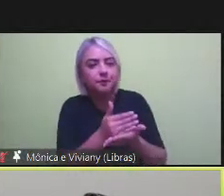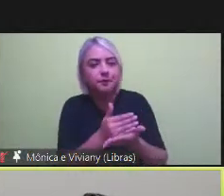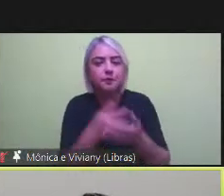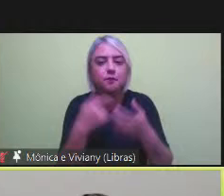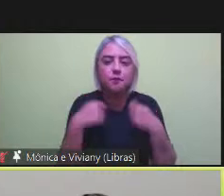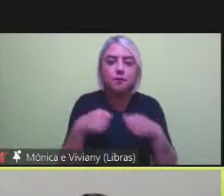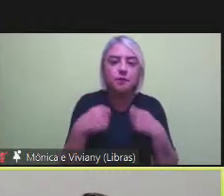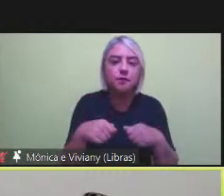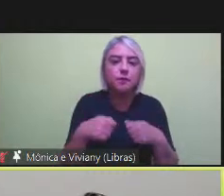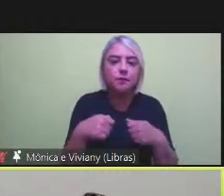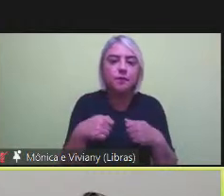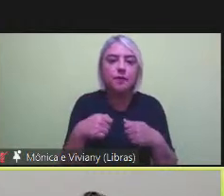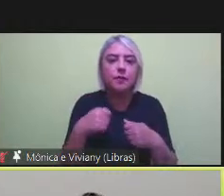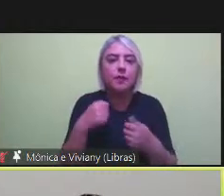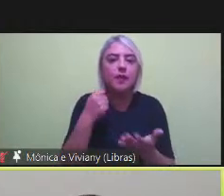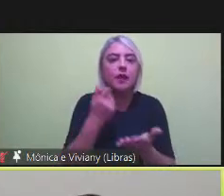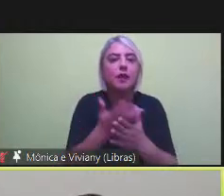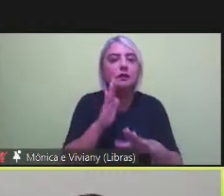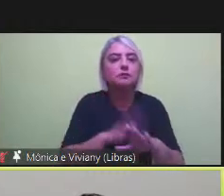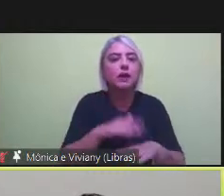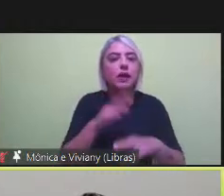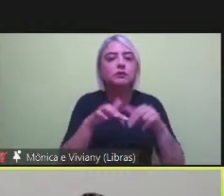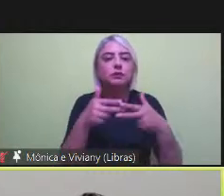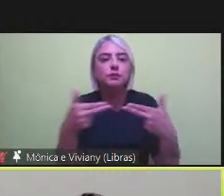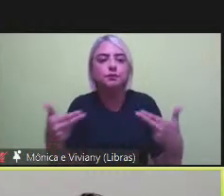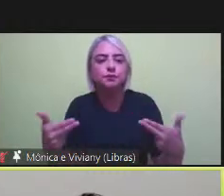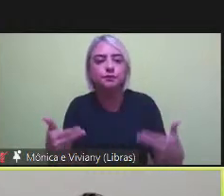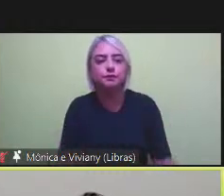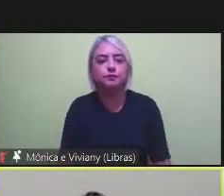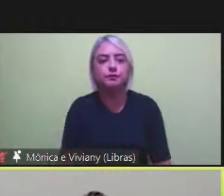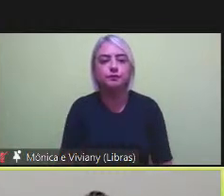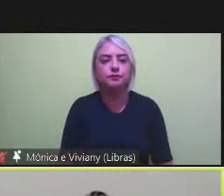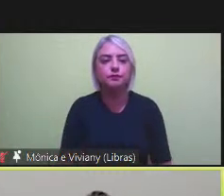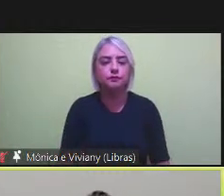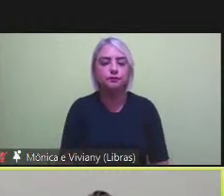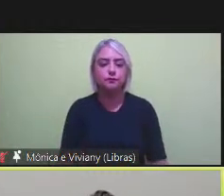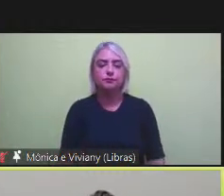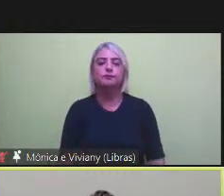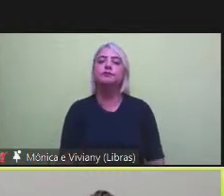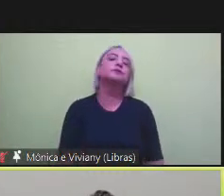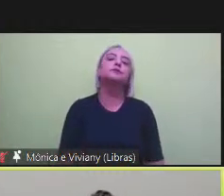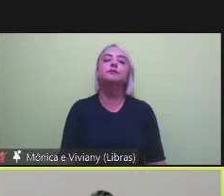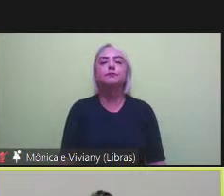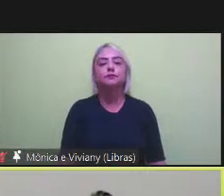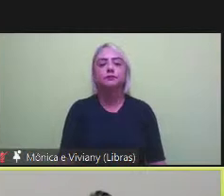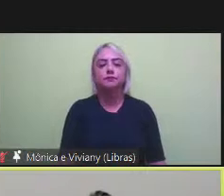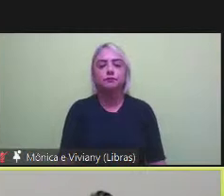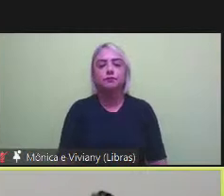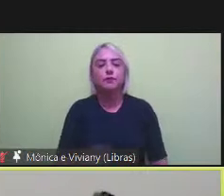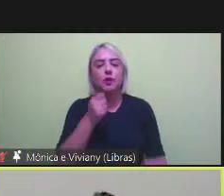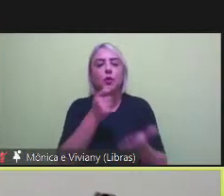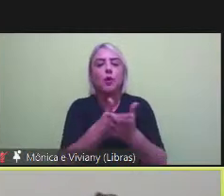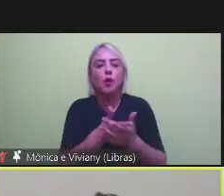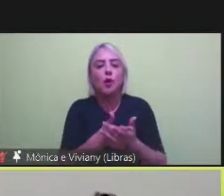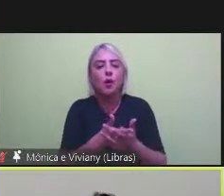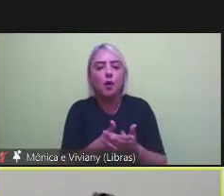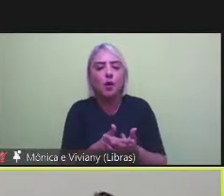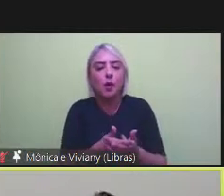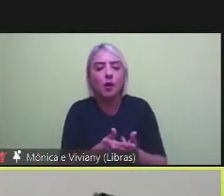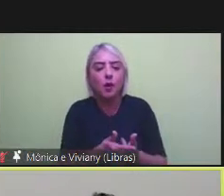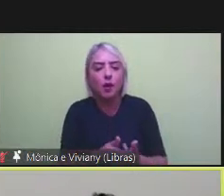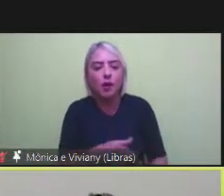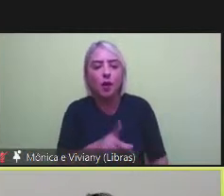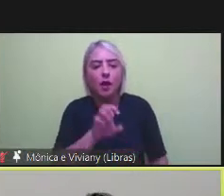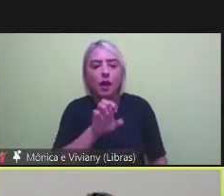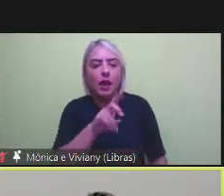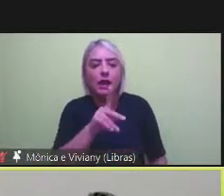of information and had the necessity of have more material. Now, next slide, please. We acquired